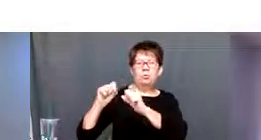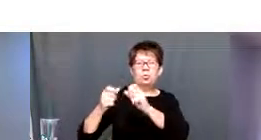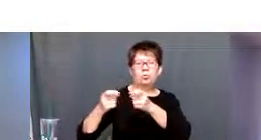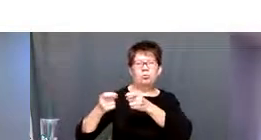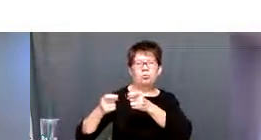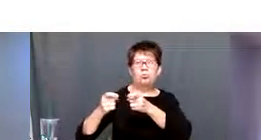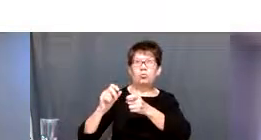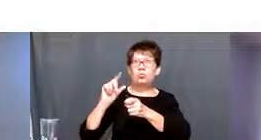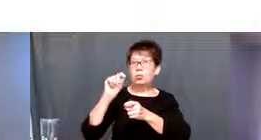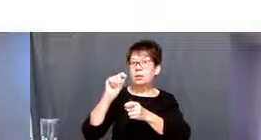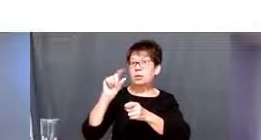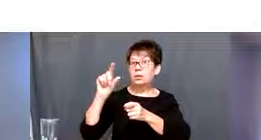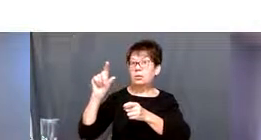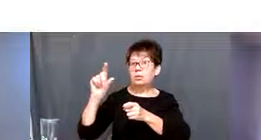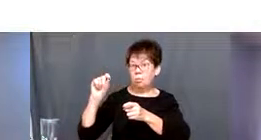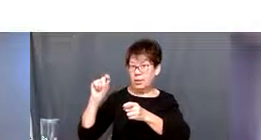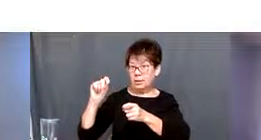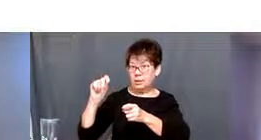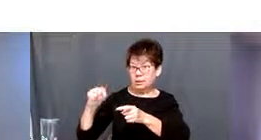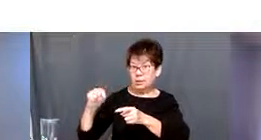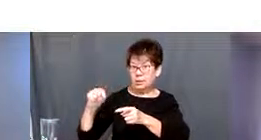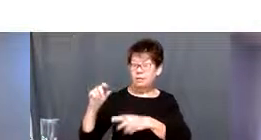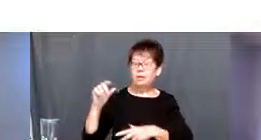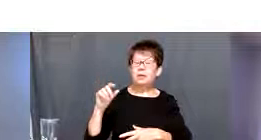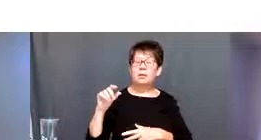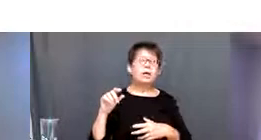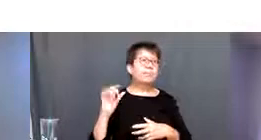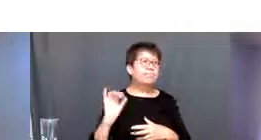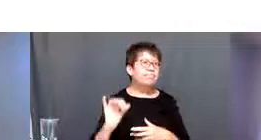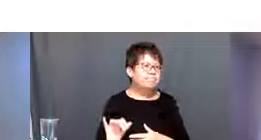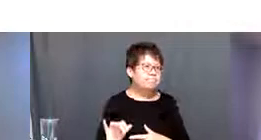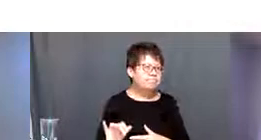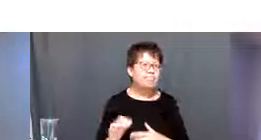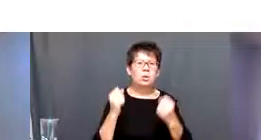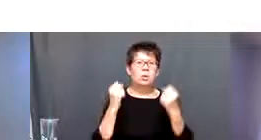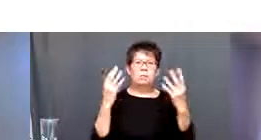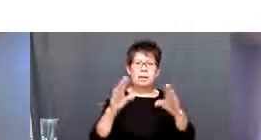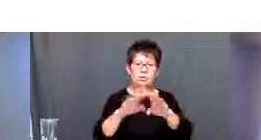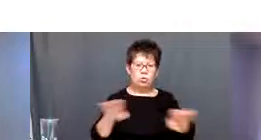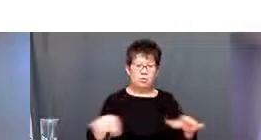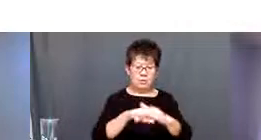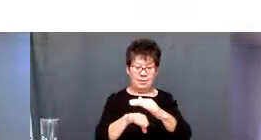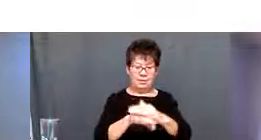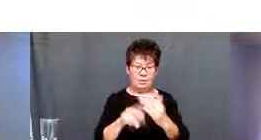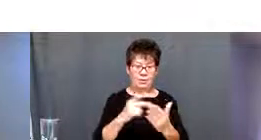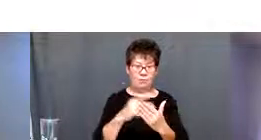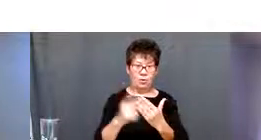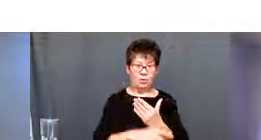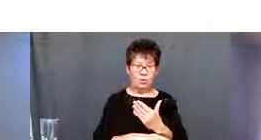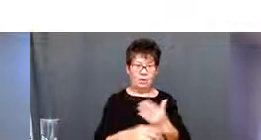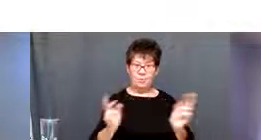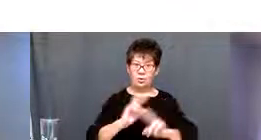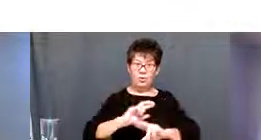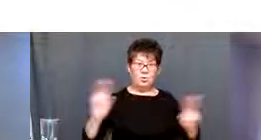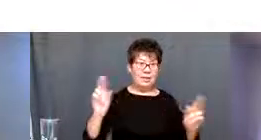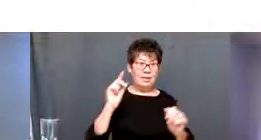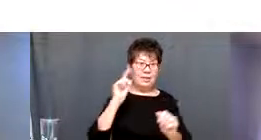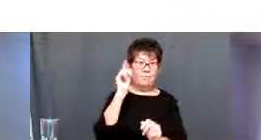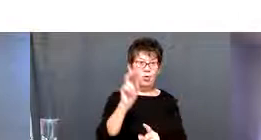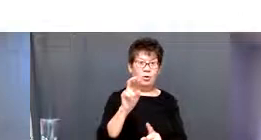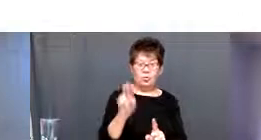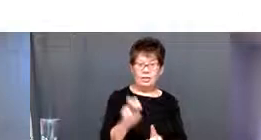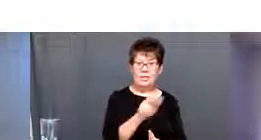in 2020 was so many children were getting into the program all ready to start planning for transition.